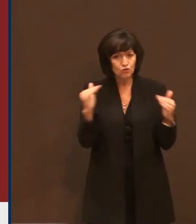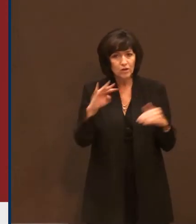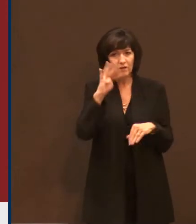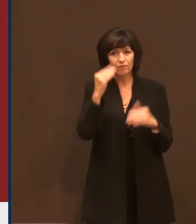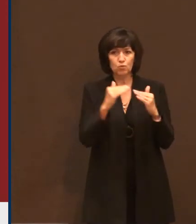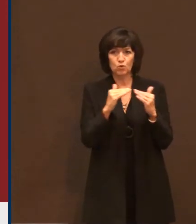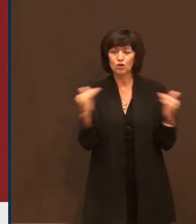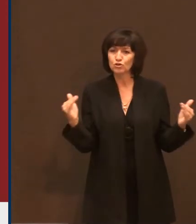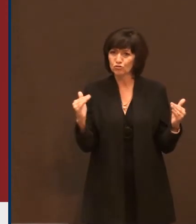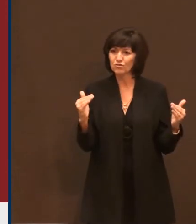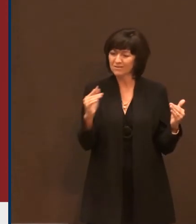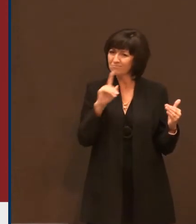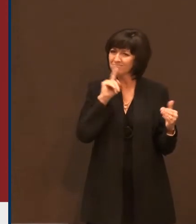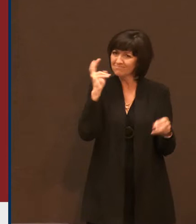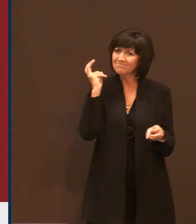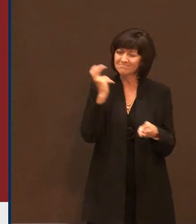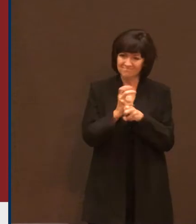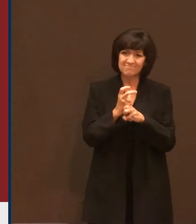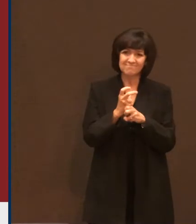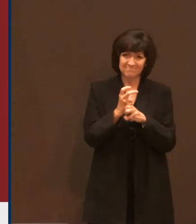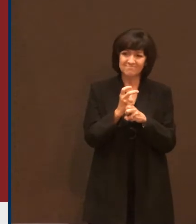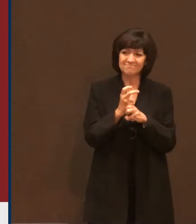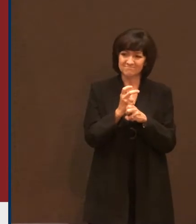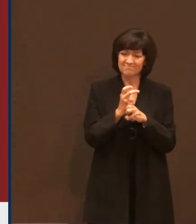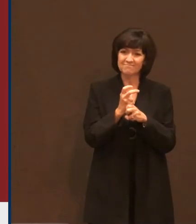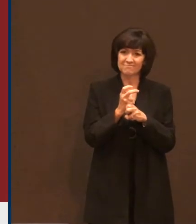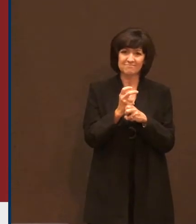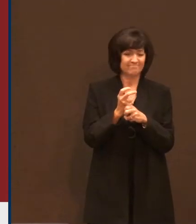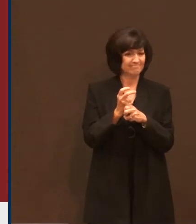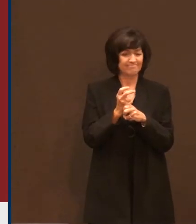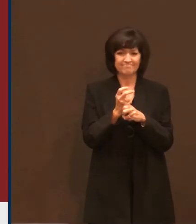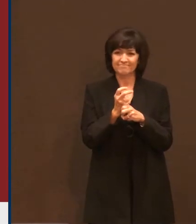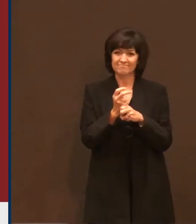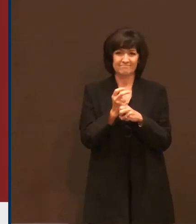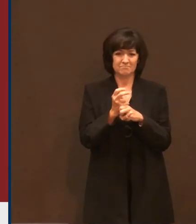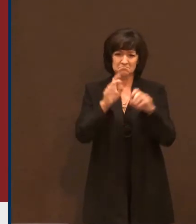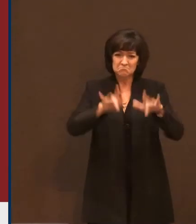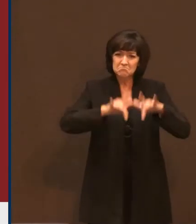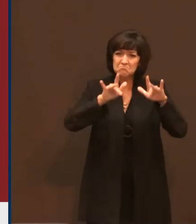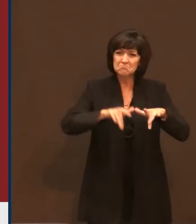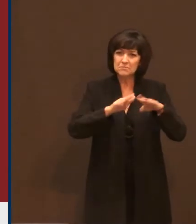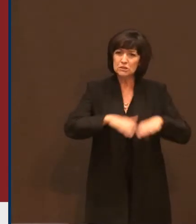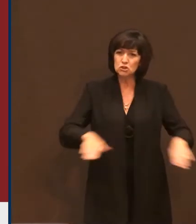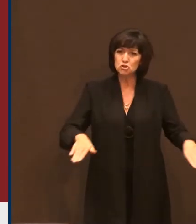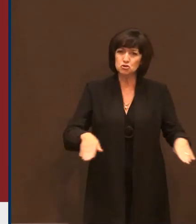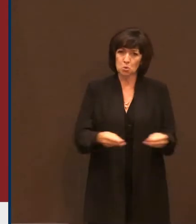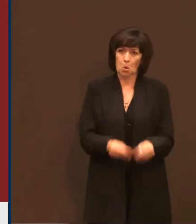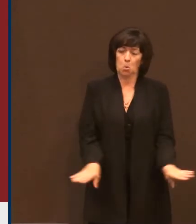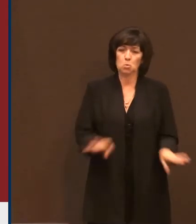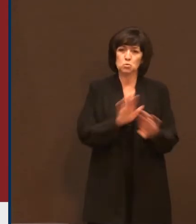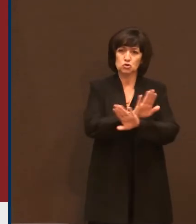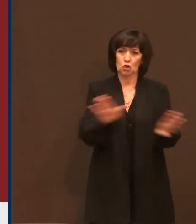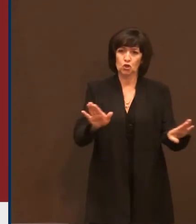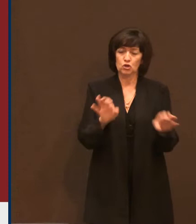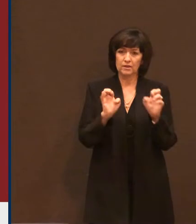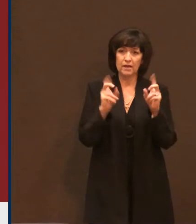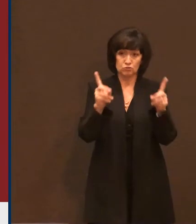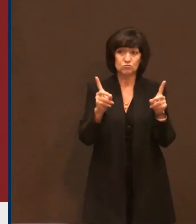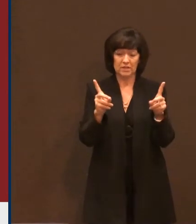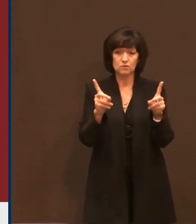just really hard to wrap your head around. And so face coverings